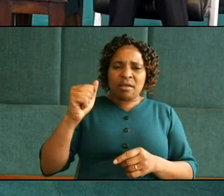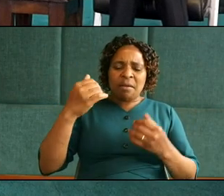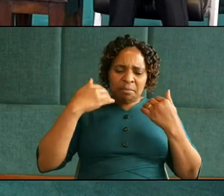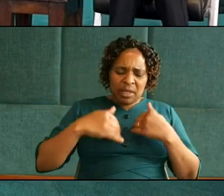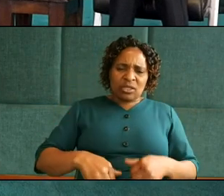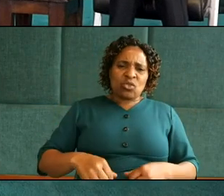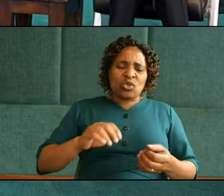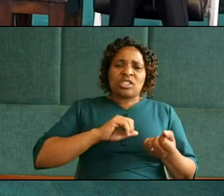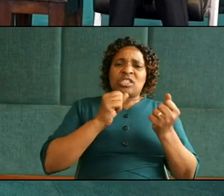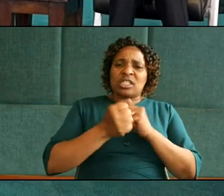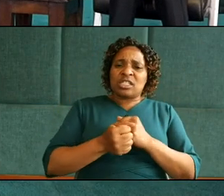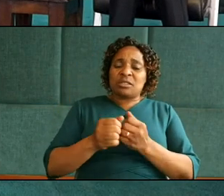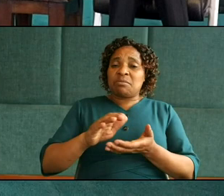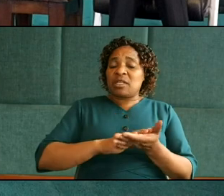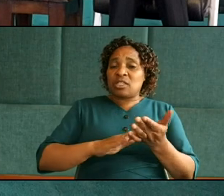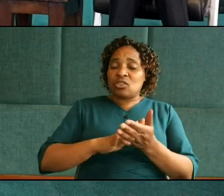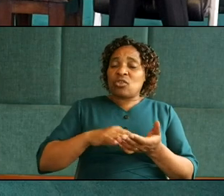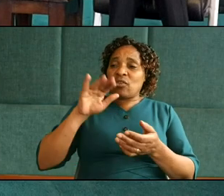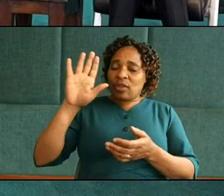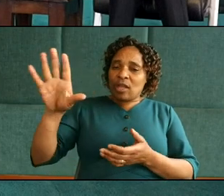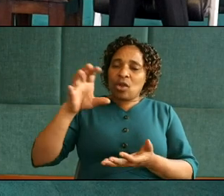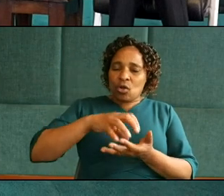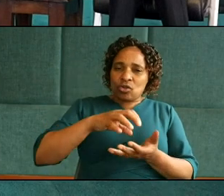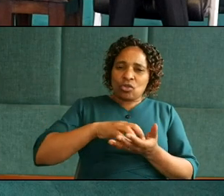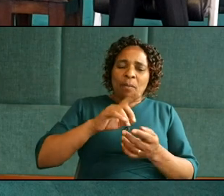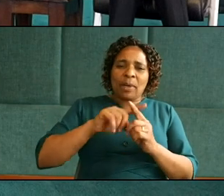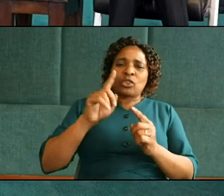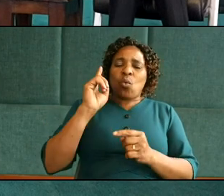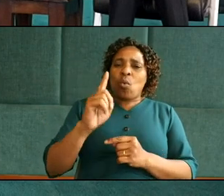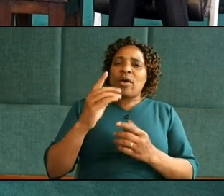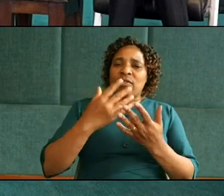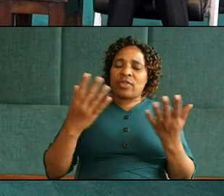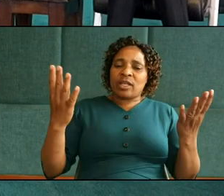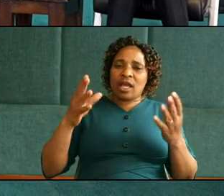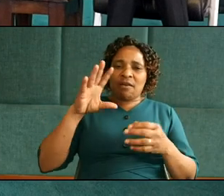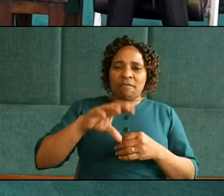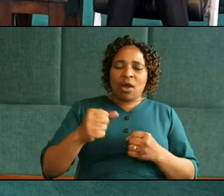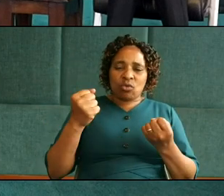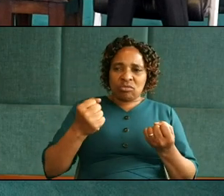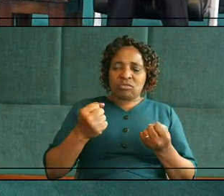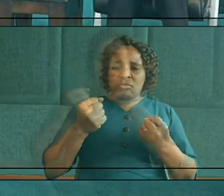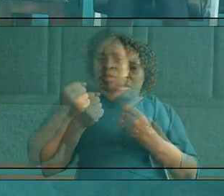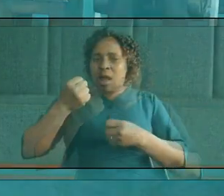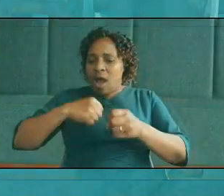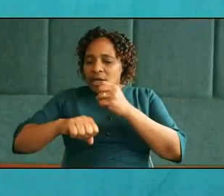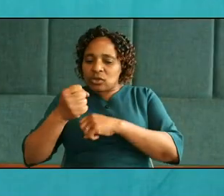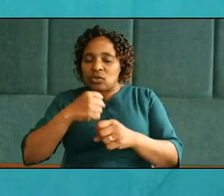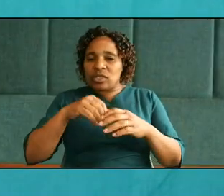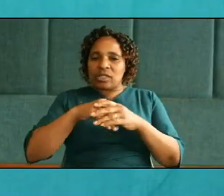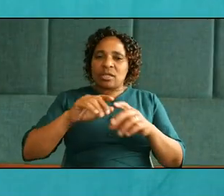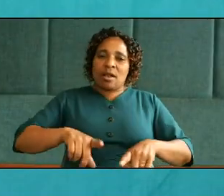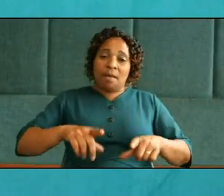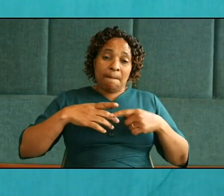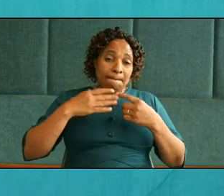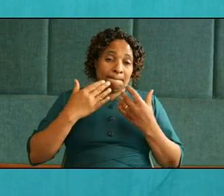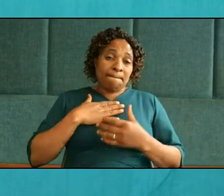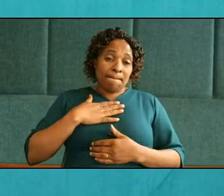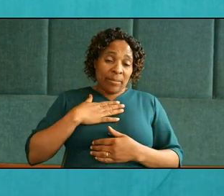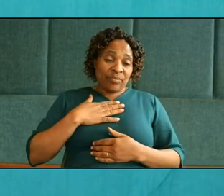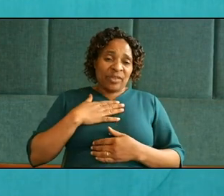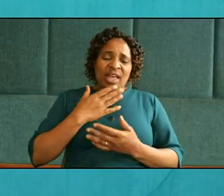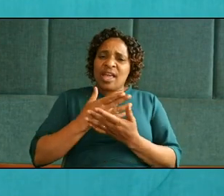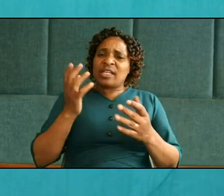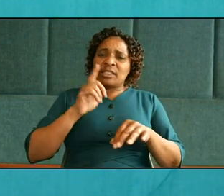change based on their circumstances. But one thing that I have found very practical to me in my life is anytime God has